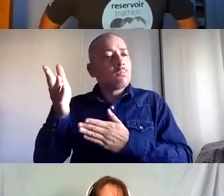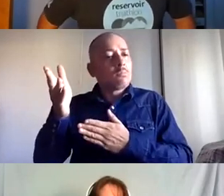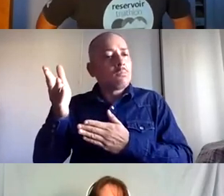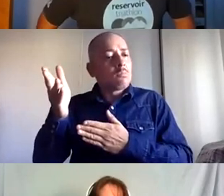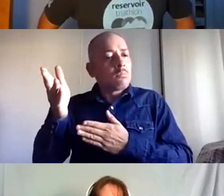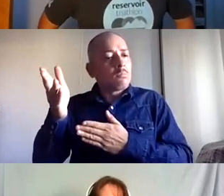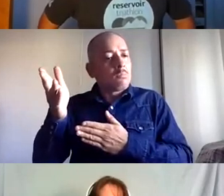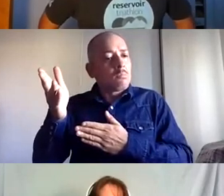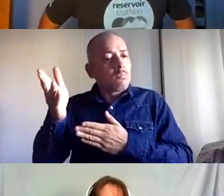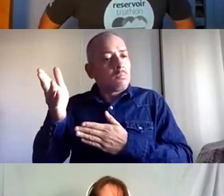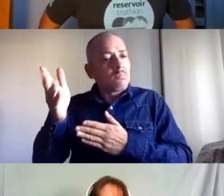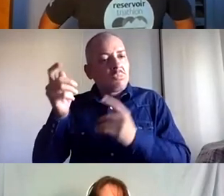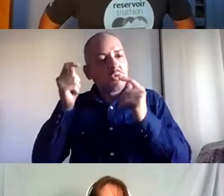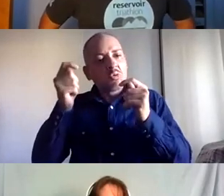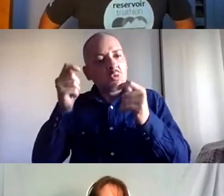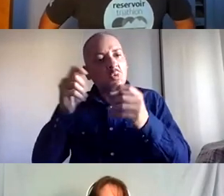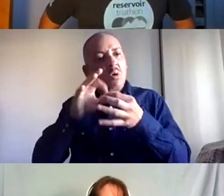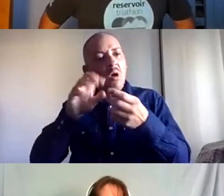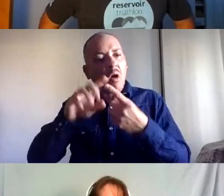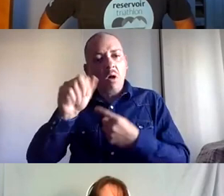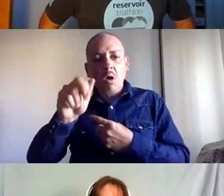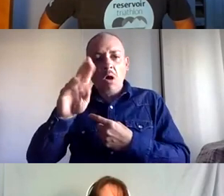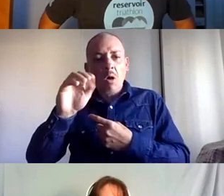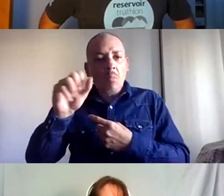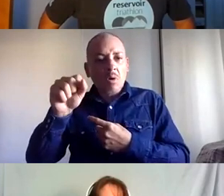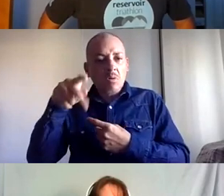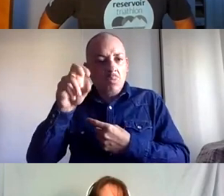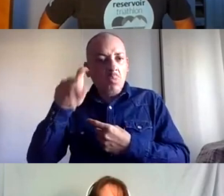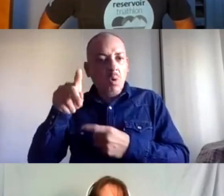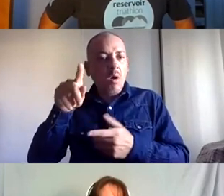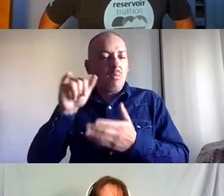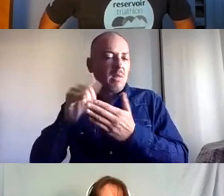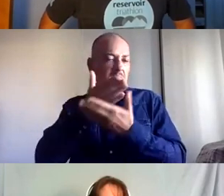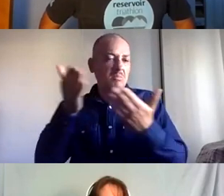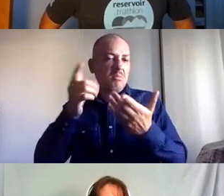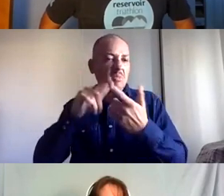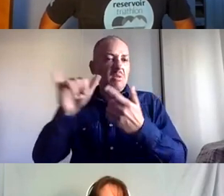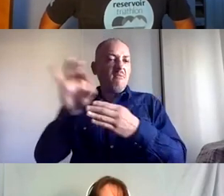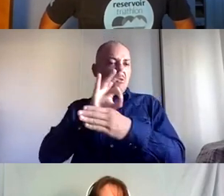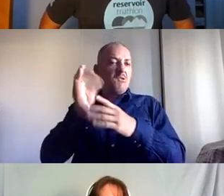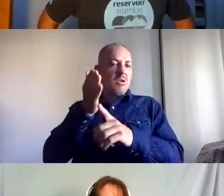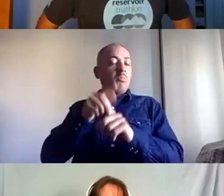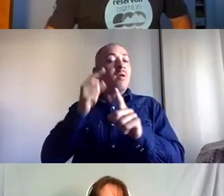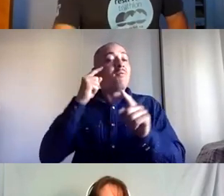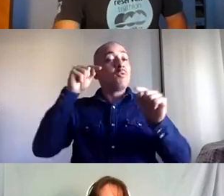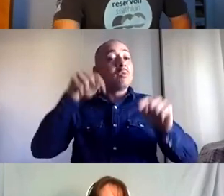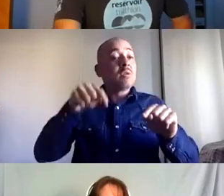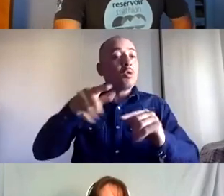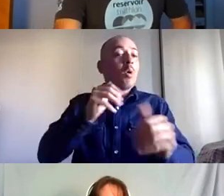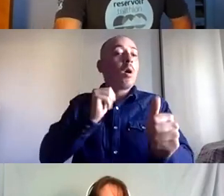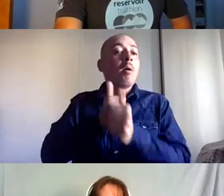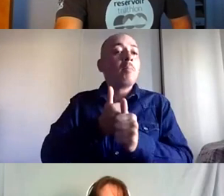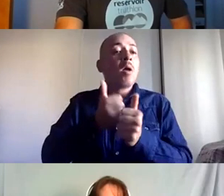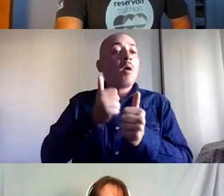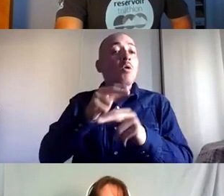of tutorial on RMS prop, but that's just the bare bones function of it. Then here you update the model weights using